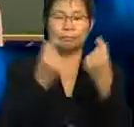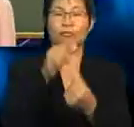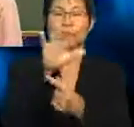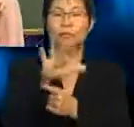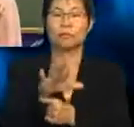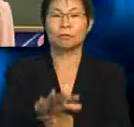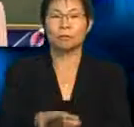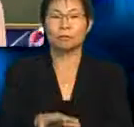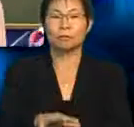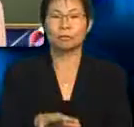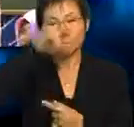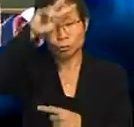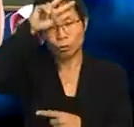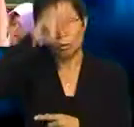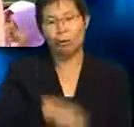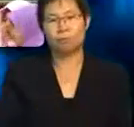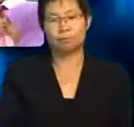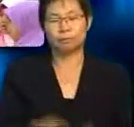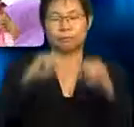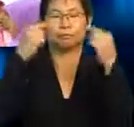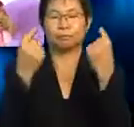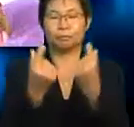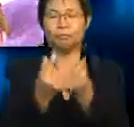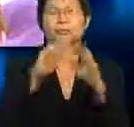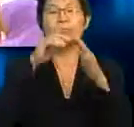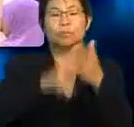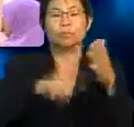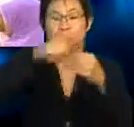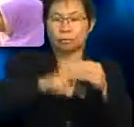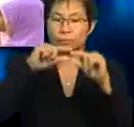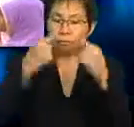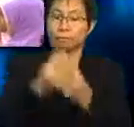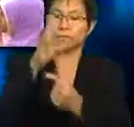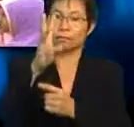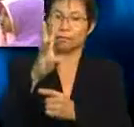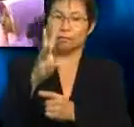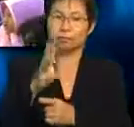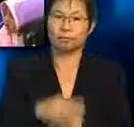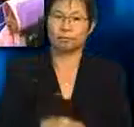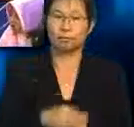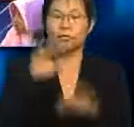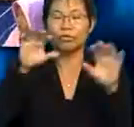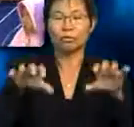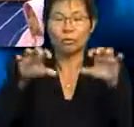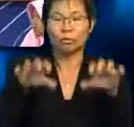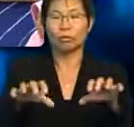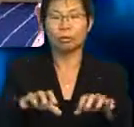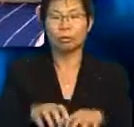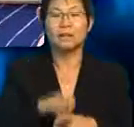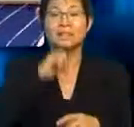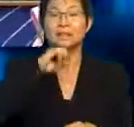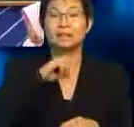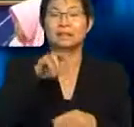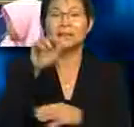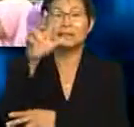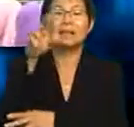Cat. Group 5? A goat. And what about group 6? A